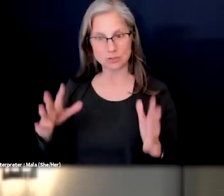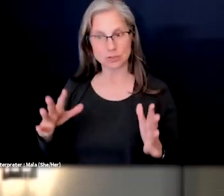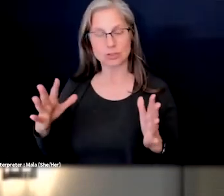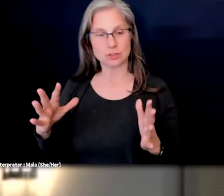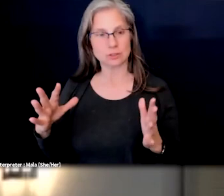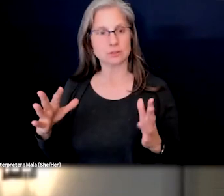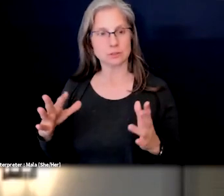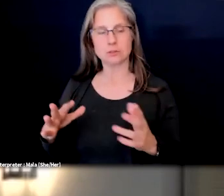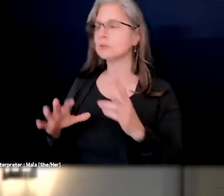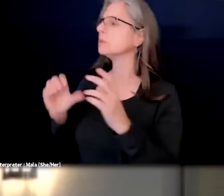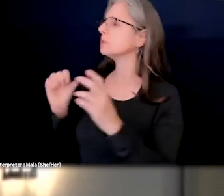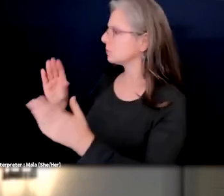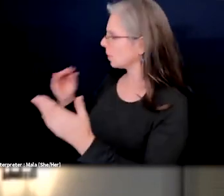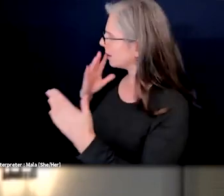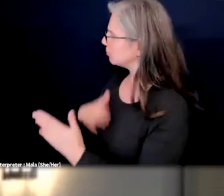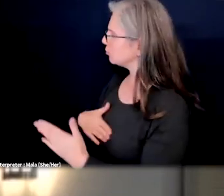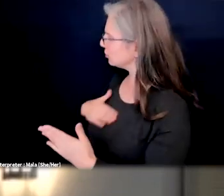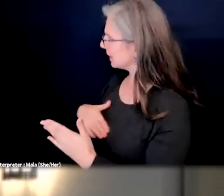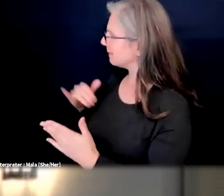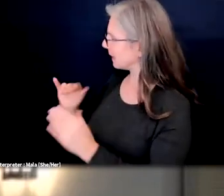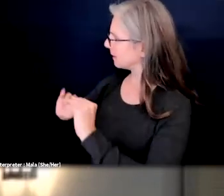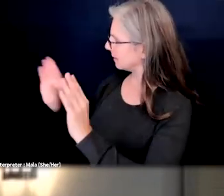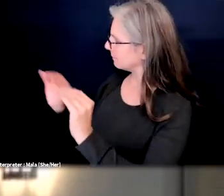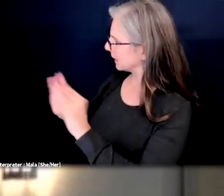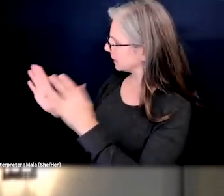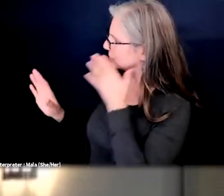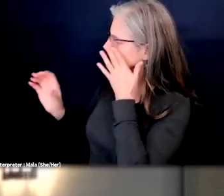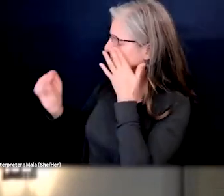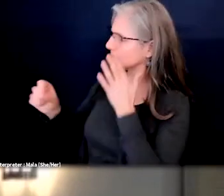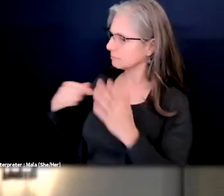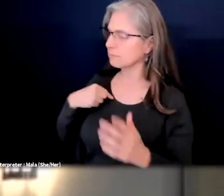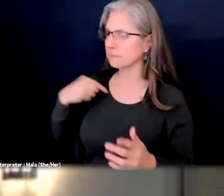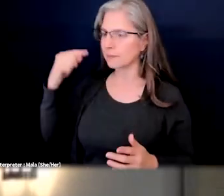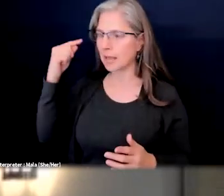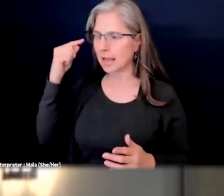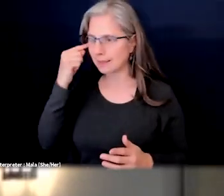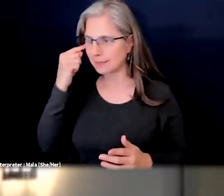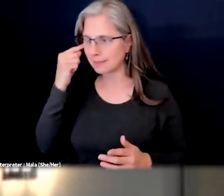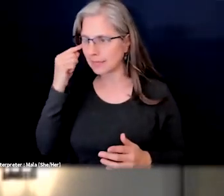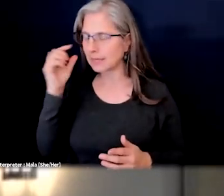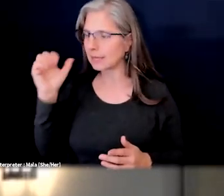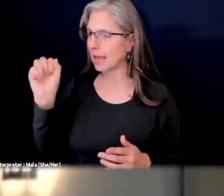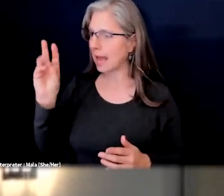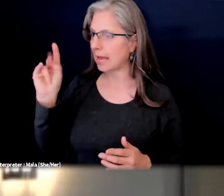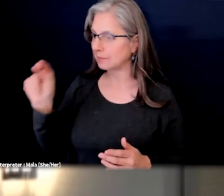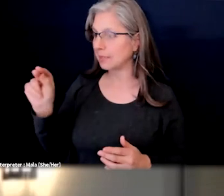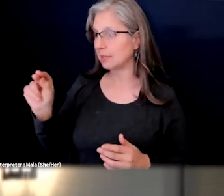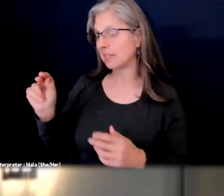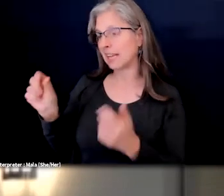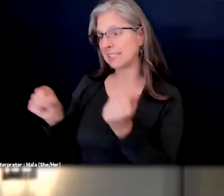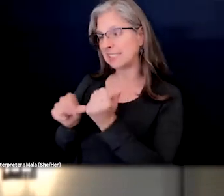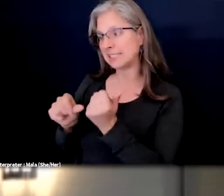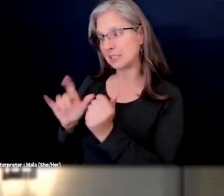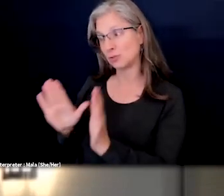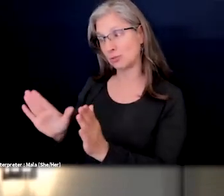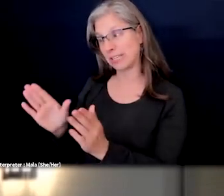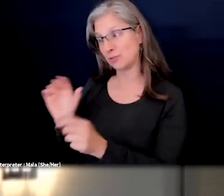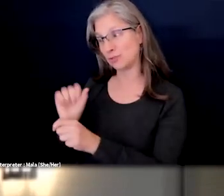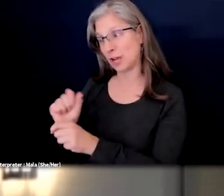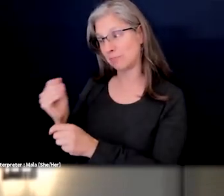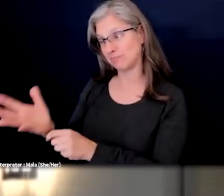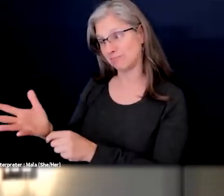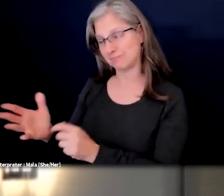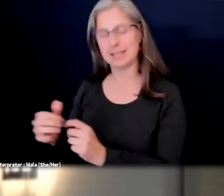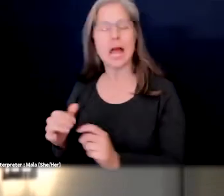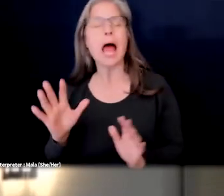So thank you. Thank you. I appreciate the clarification. And I think being an admin assistant is a great job, by the way. It is a great